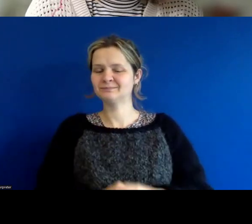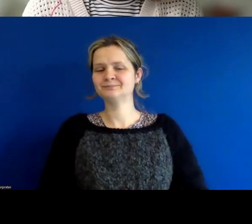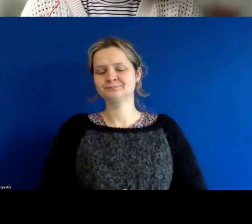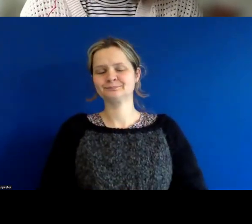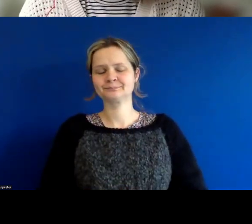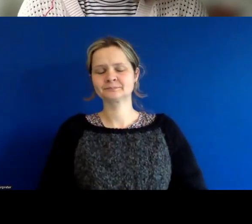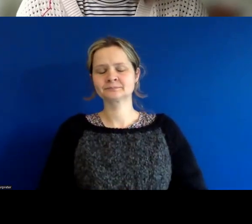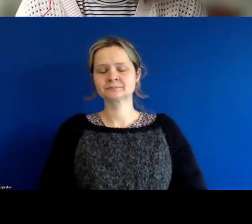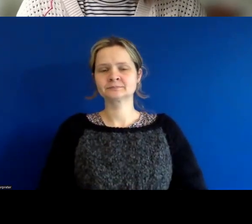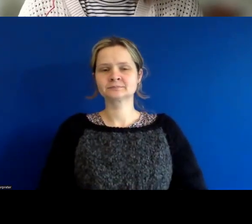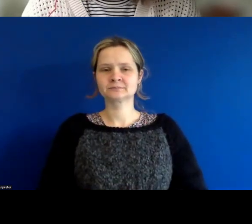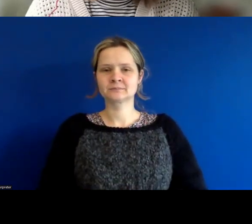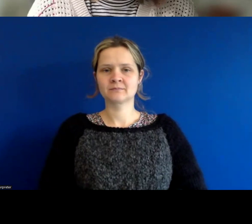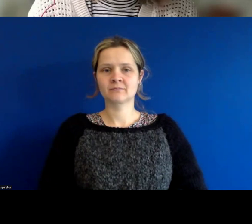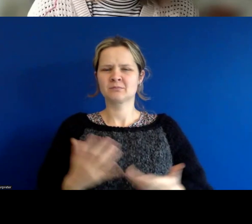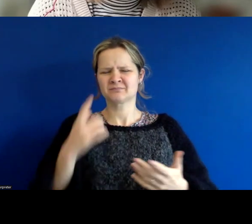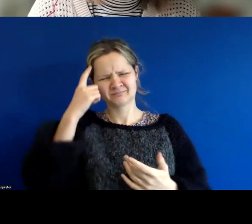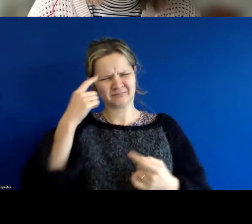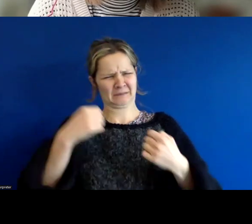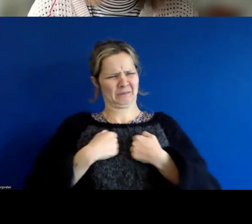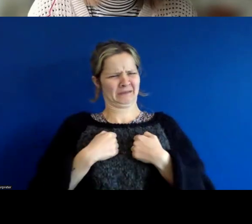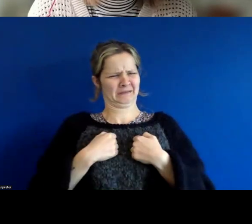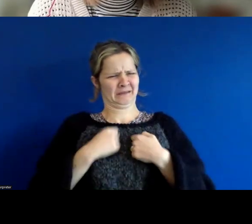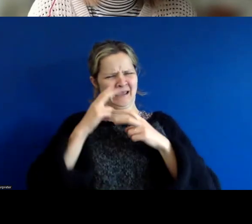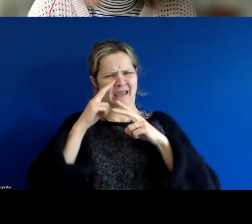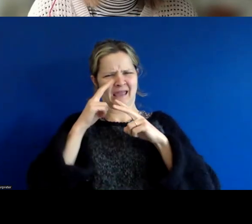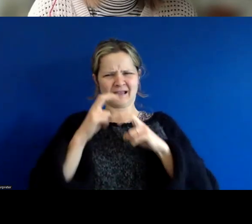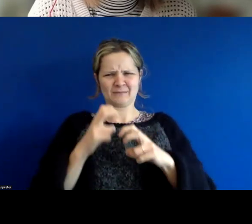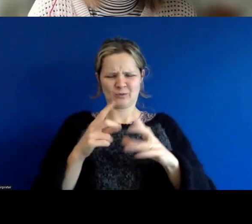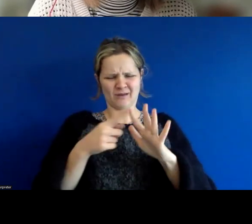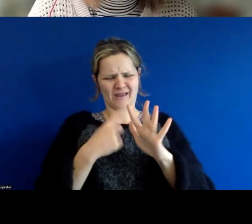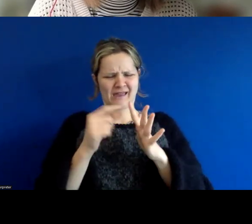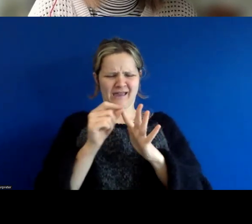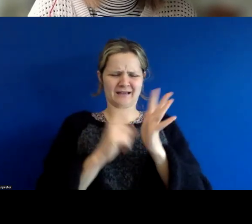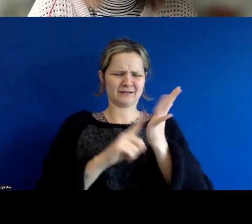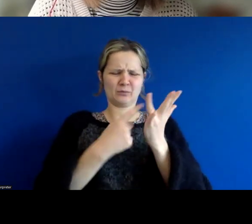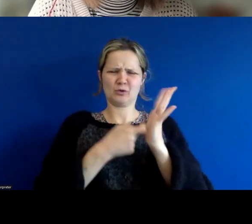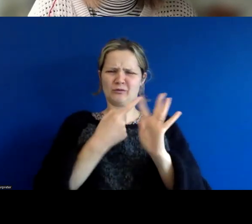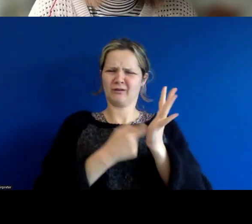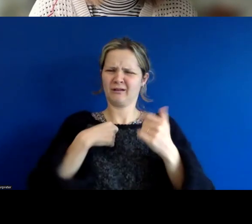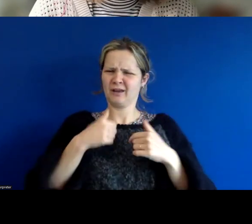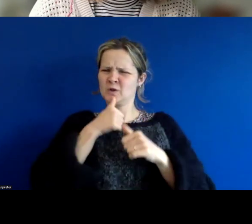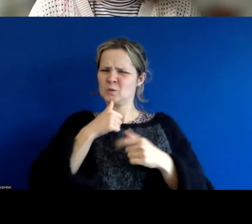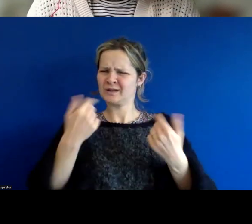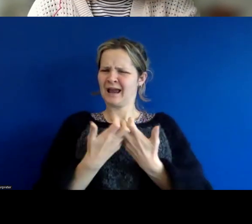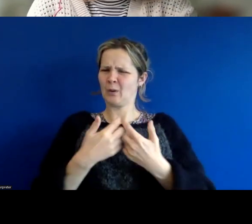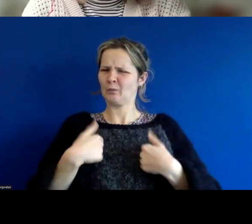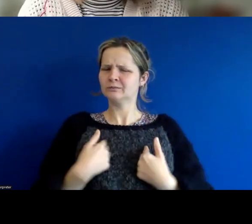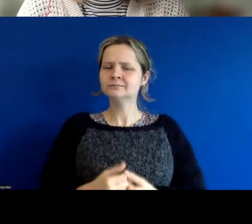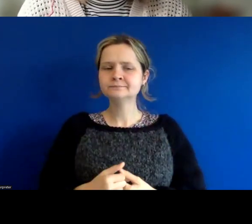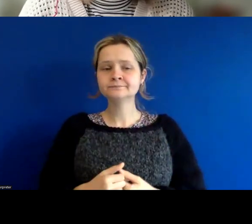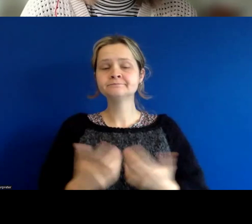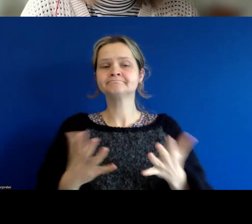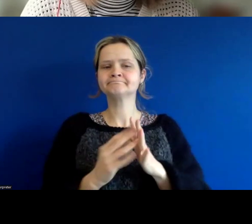So you might be wondering how you can use the Explorer to support your work. So we've come up with some example use cases. If